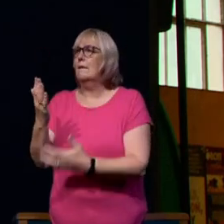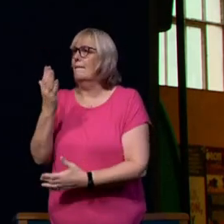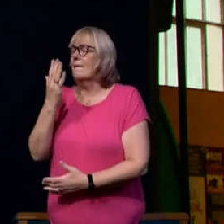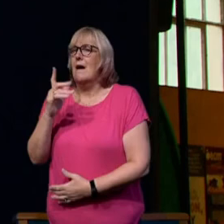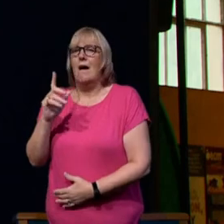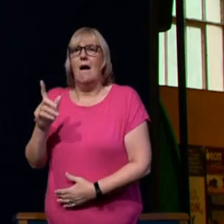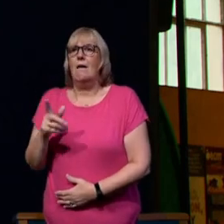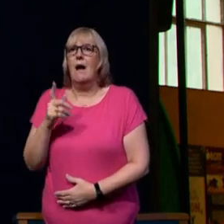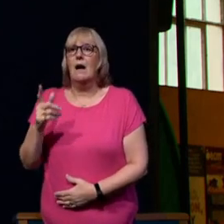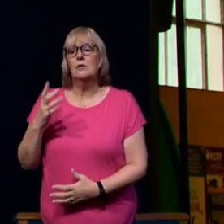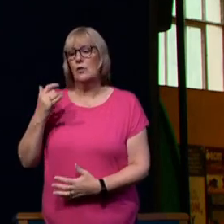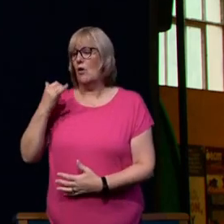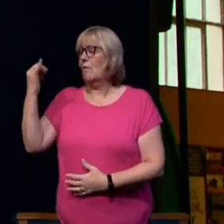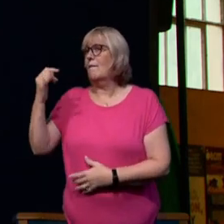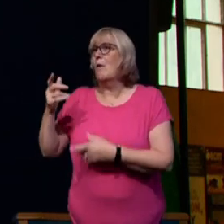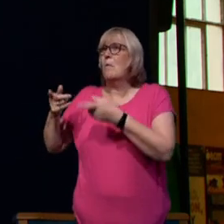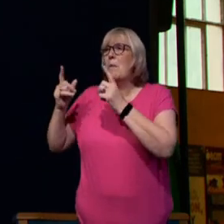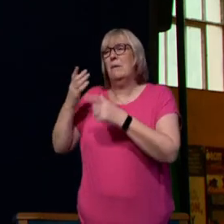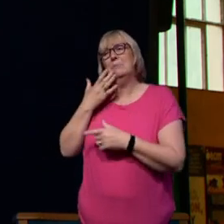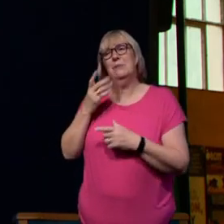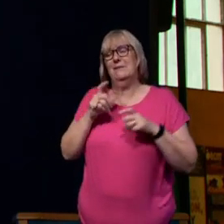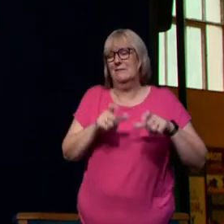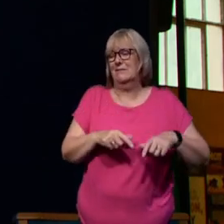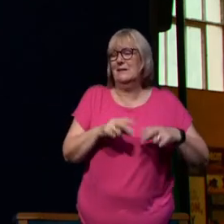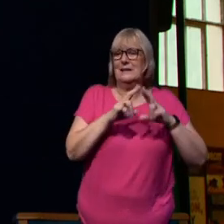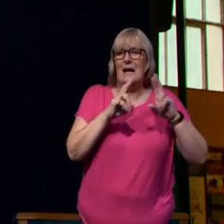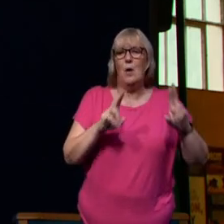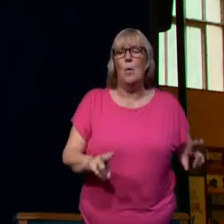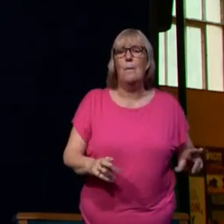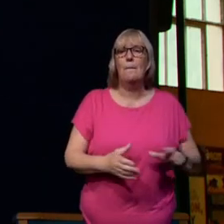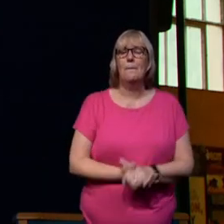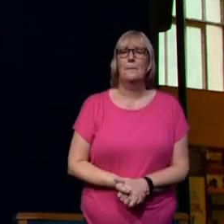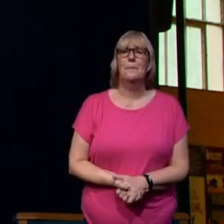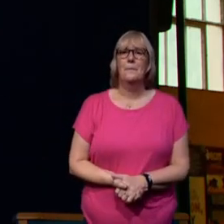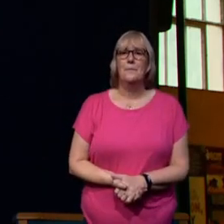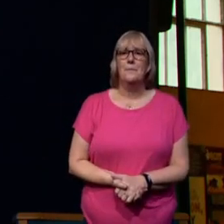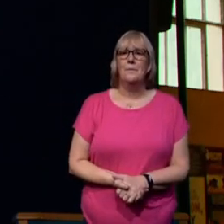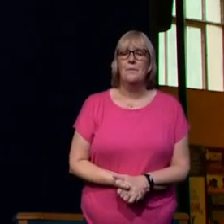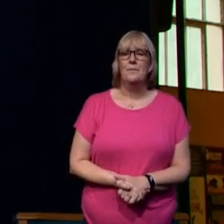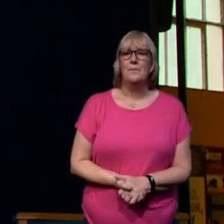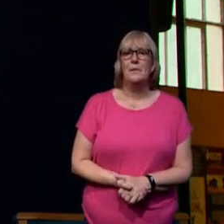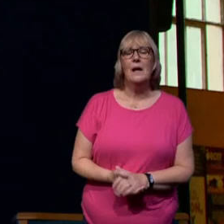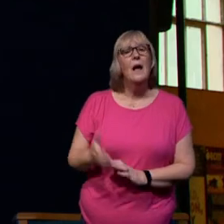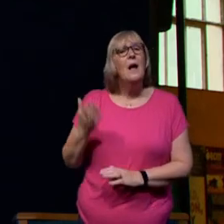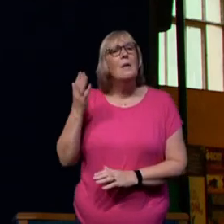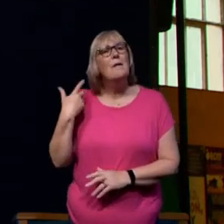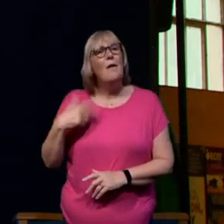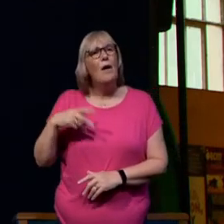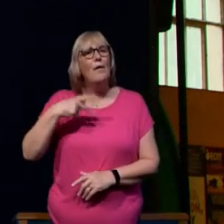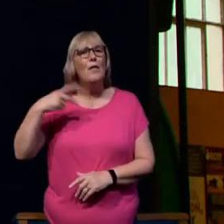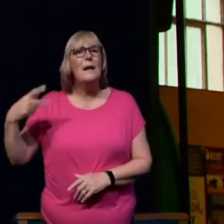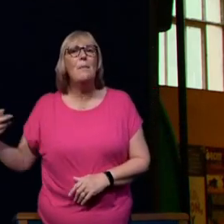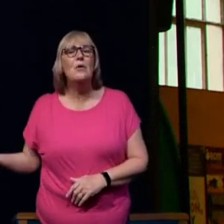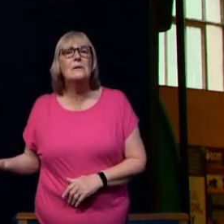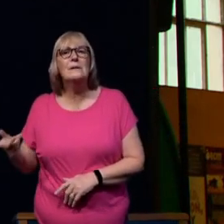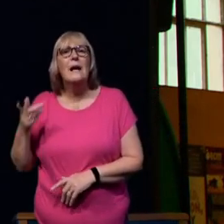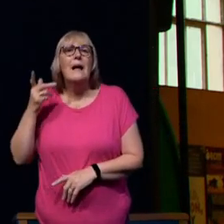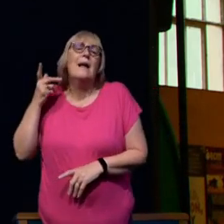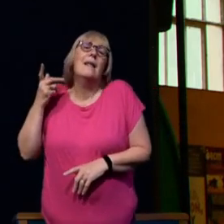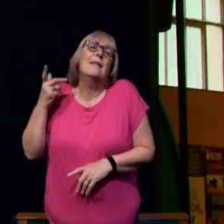discouraging. And I think I always used to think that the Liberals were the wolves in sheep's clothing. But what we've seen recently